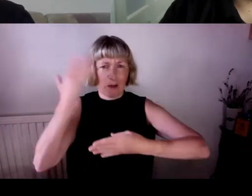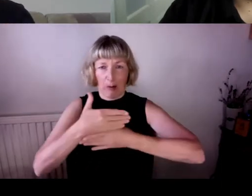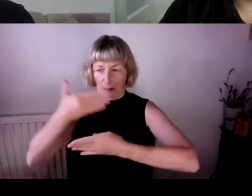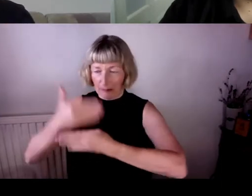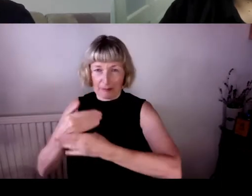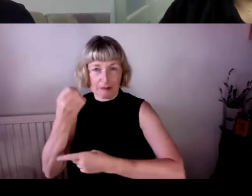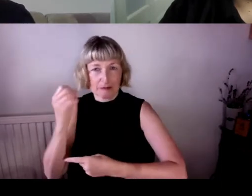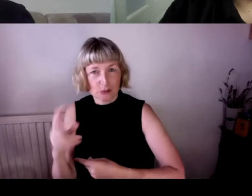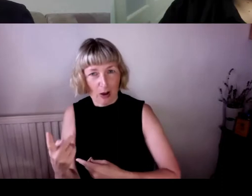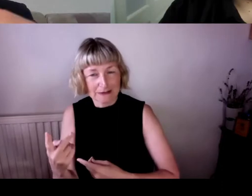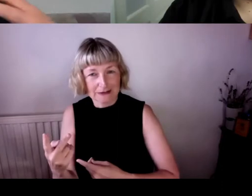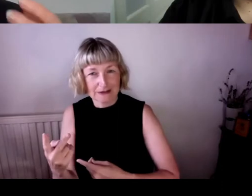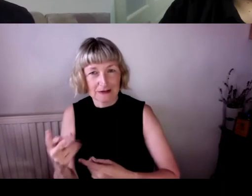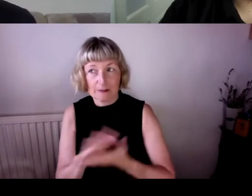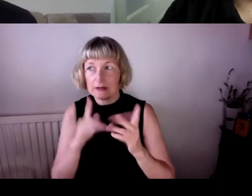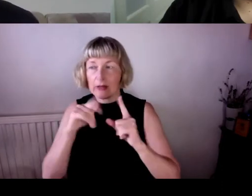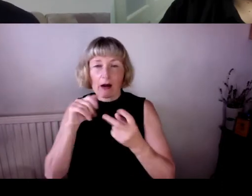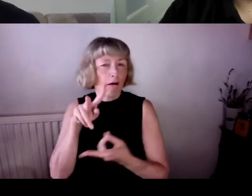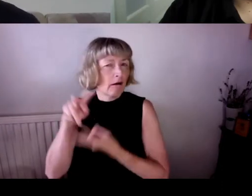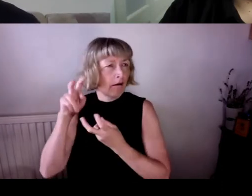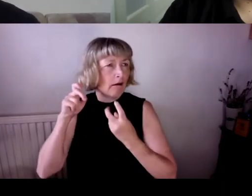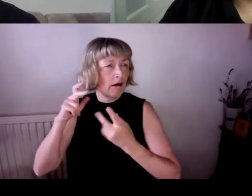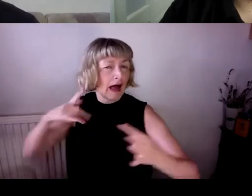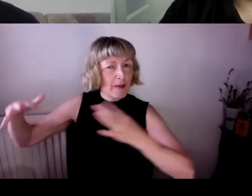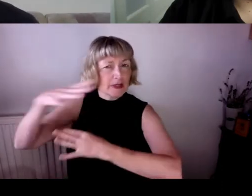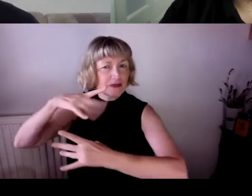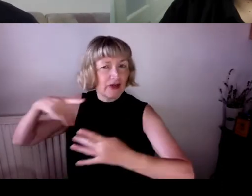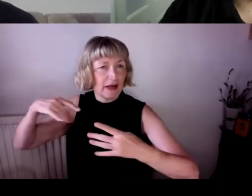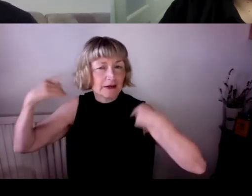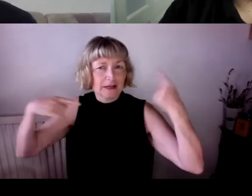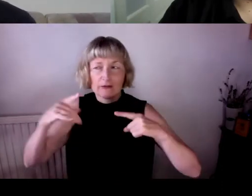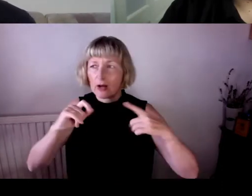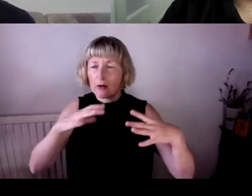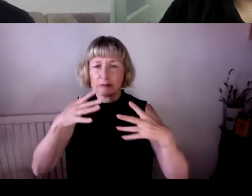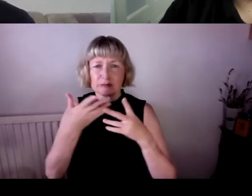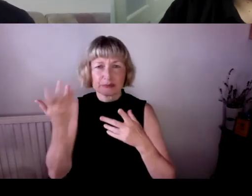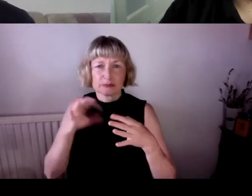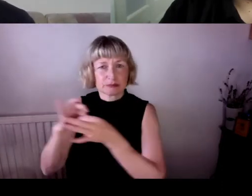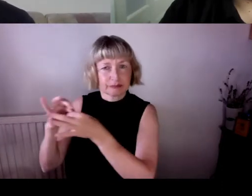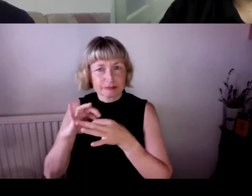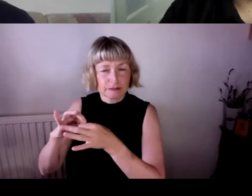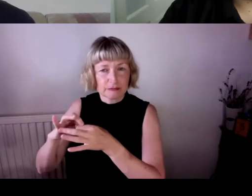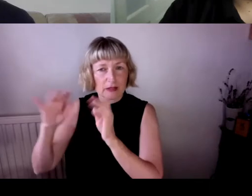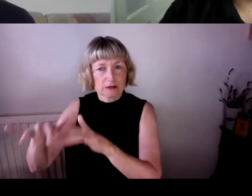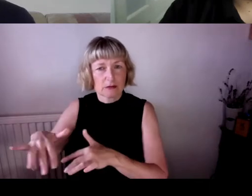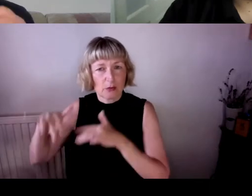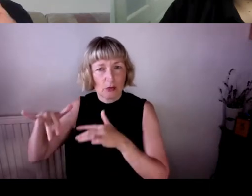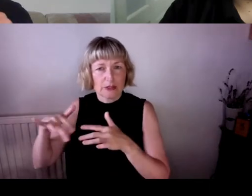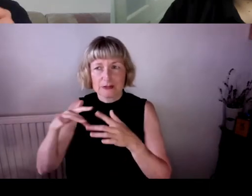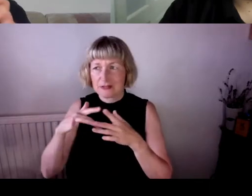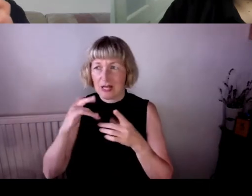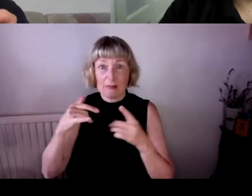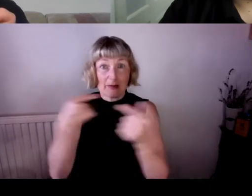to really engage with the audience around them. And they may not hear the sound from the stage so easily.